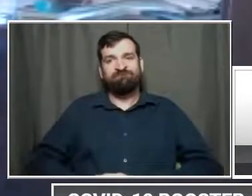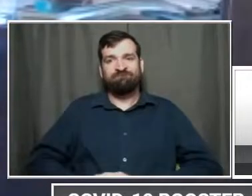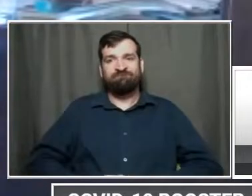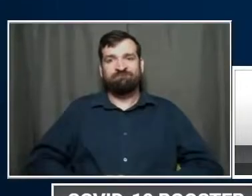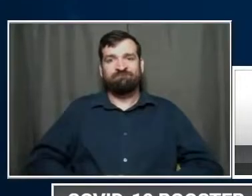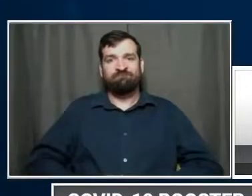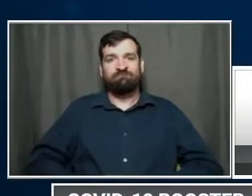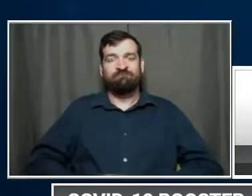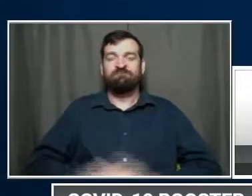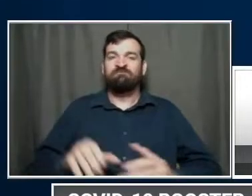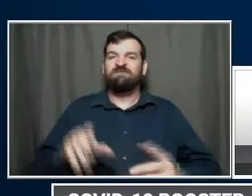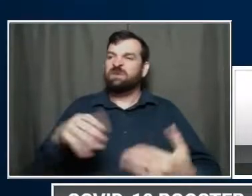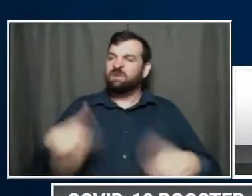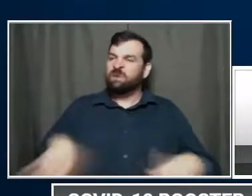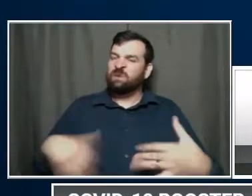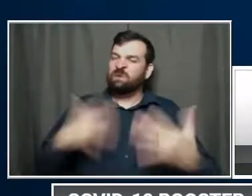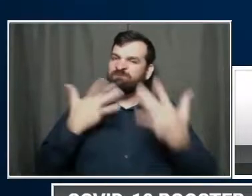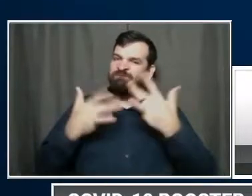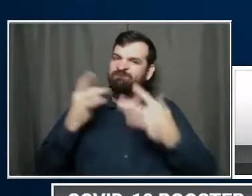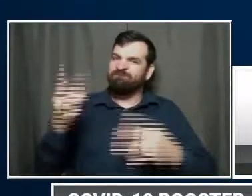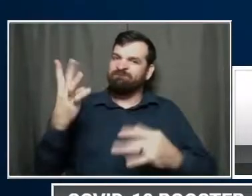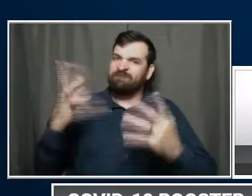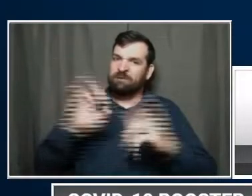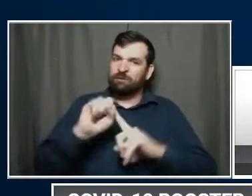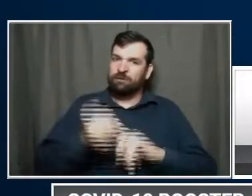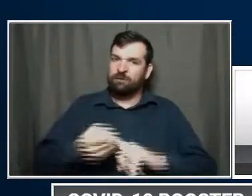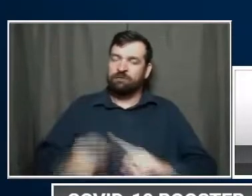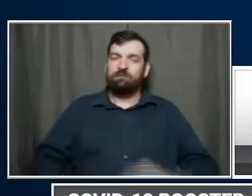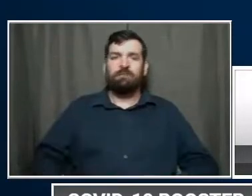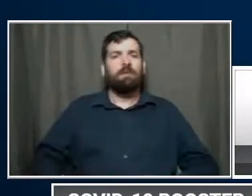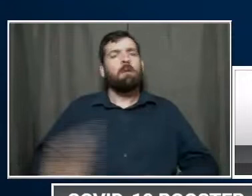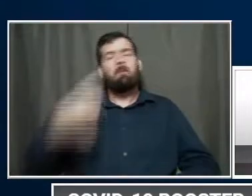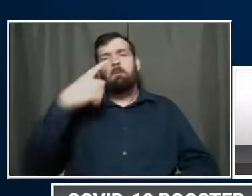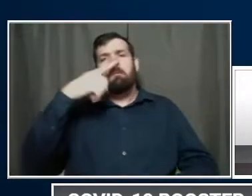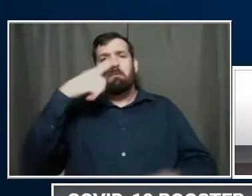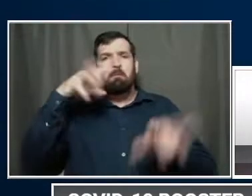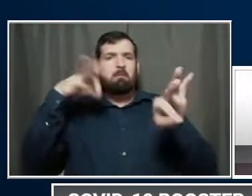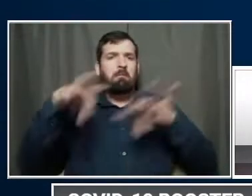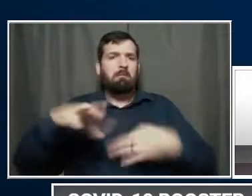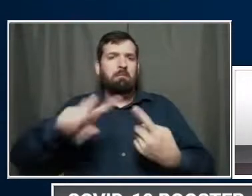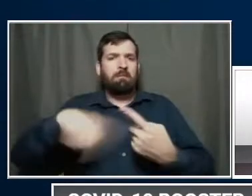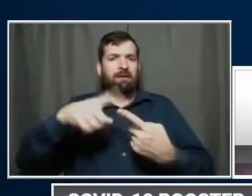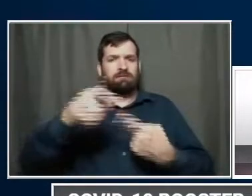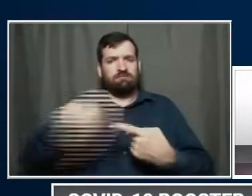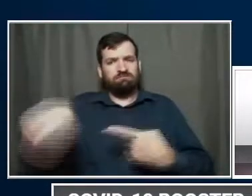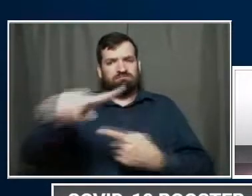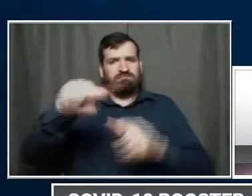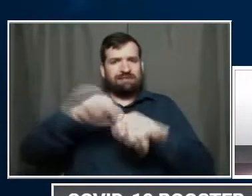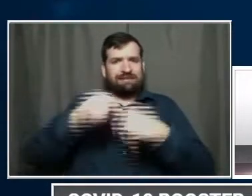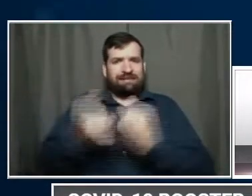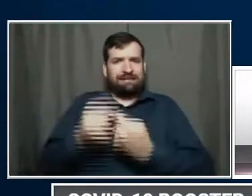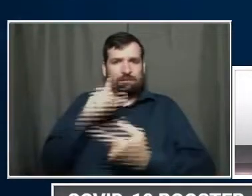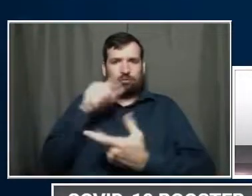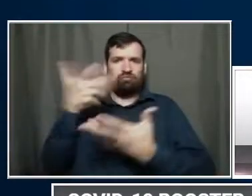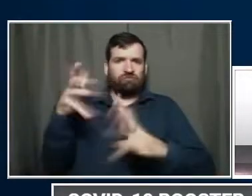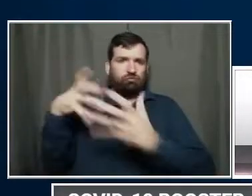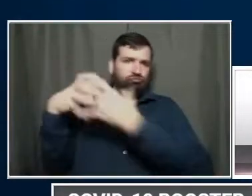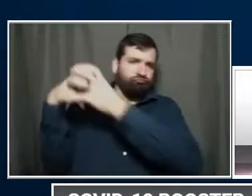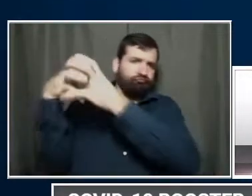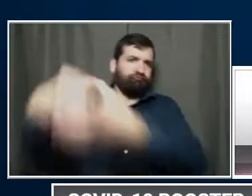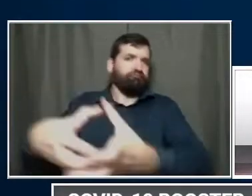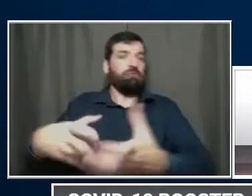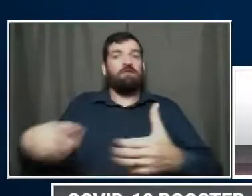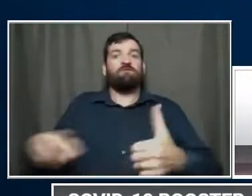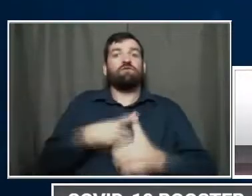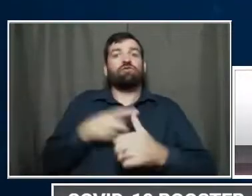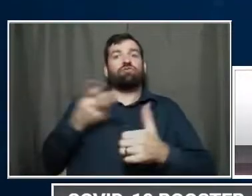Dire situation there. Can you tell us a little bit about the teams and the team that has gone there? This is the first primary care team. What